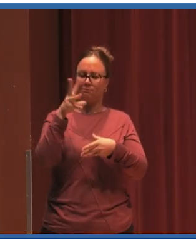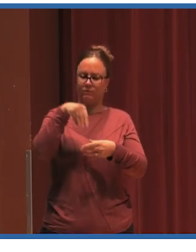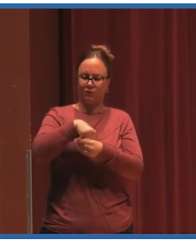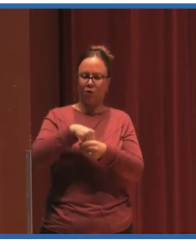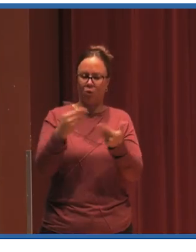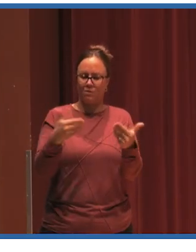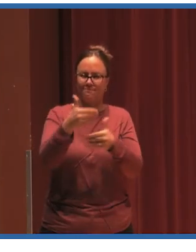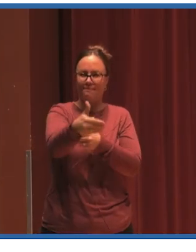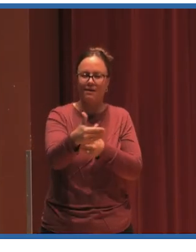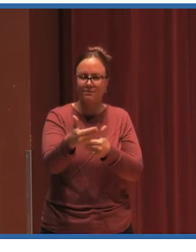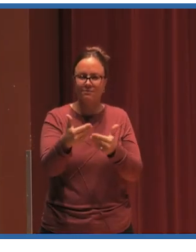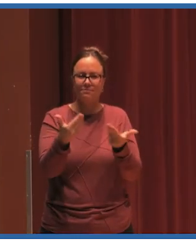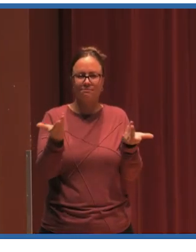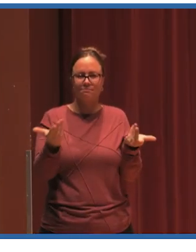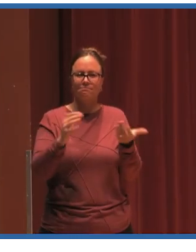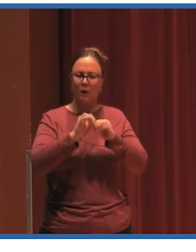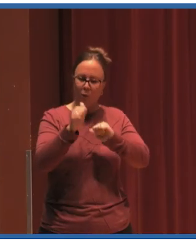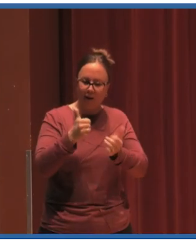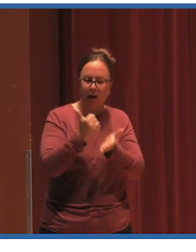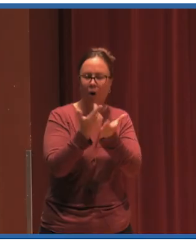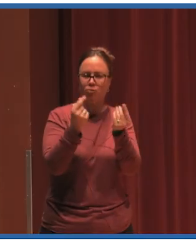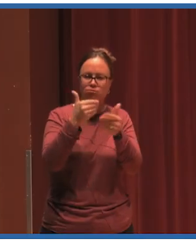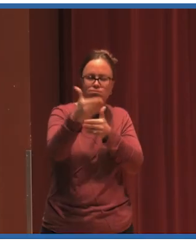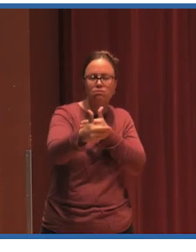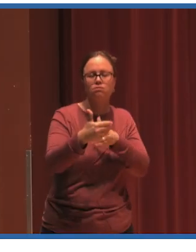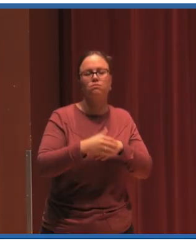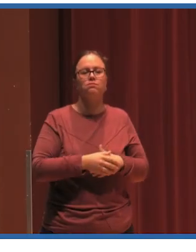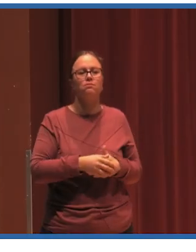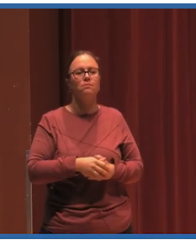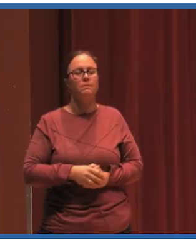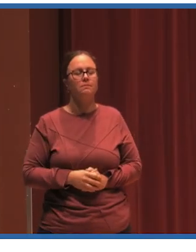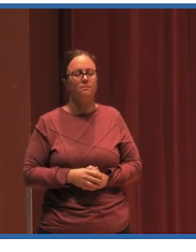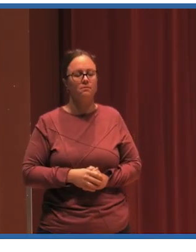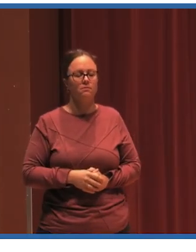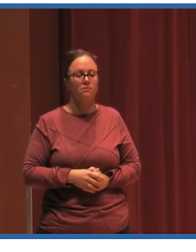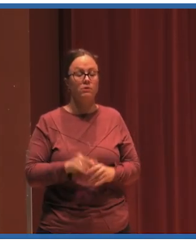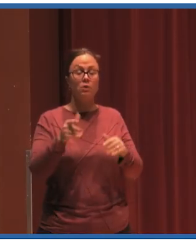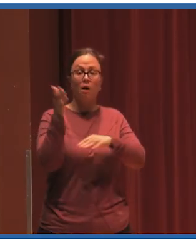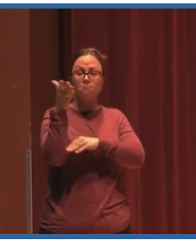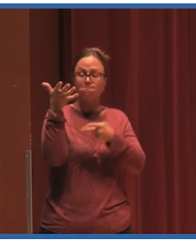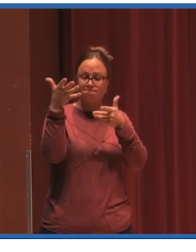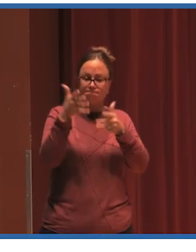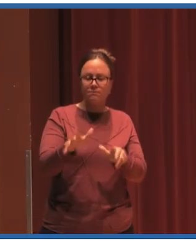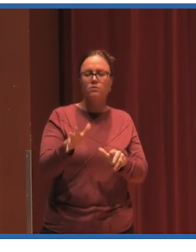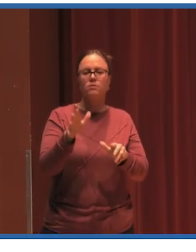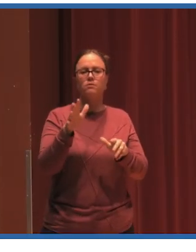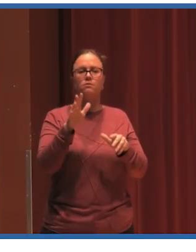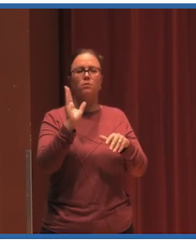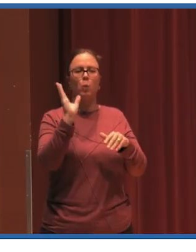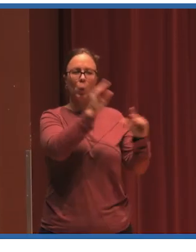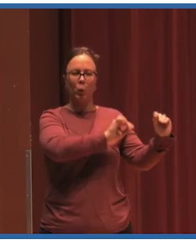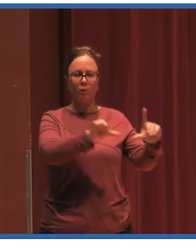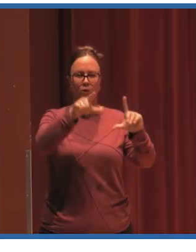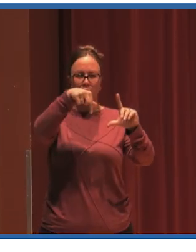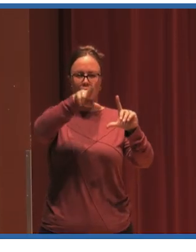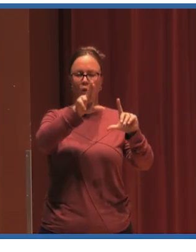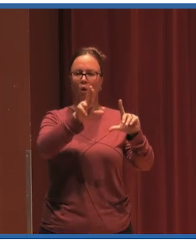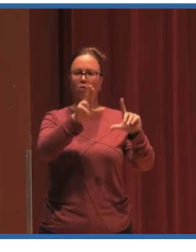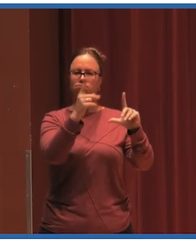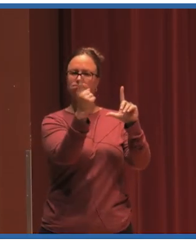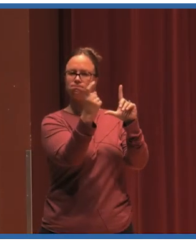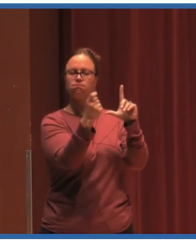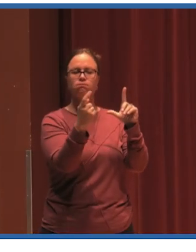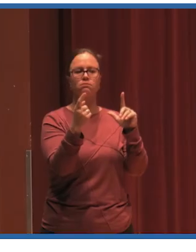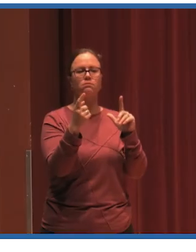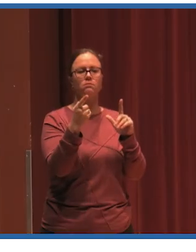next. And so what we're going to ask you to do in a few minutes at the closing of this panel is to follow another QR code and to take a survey to let us know how